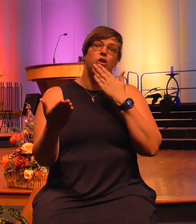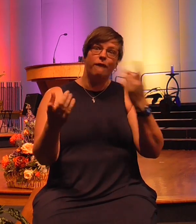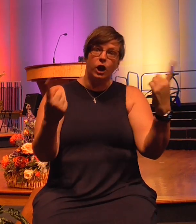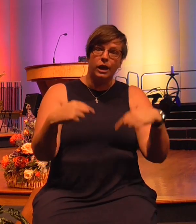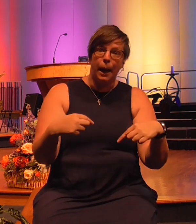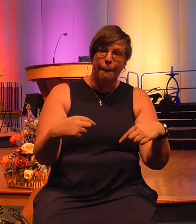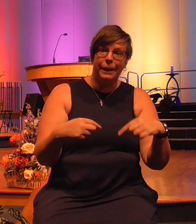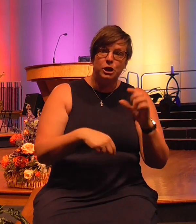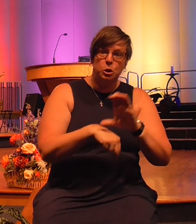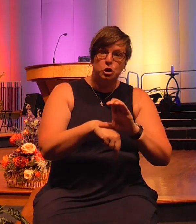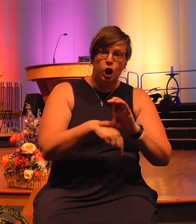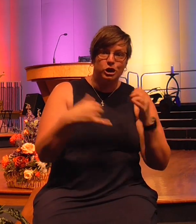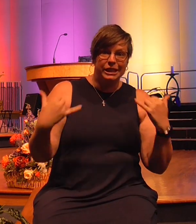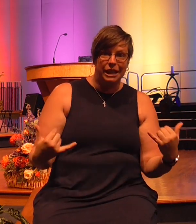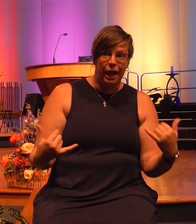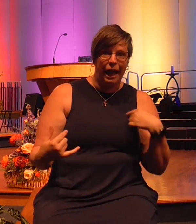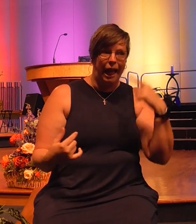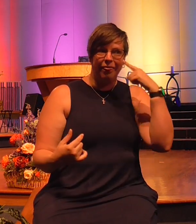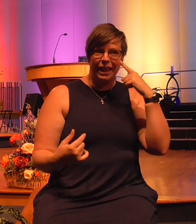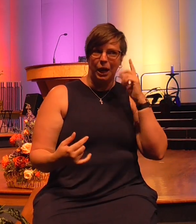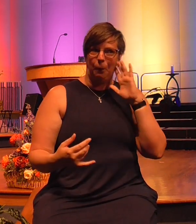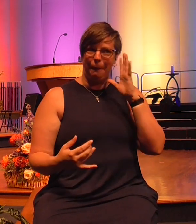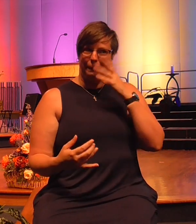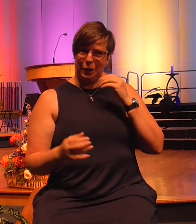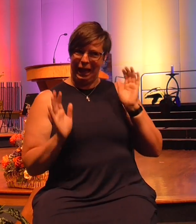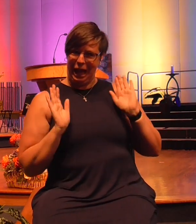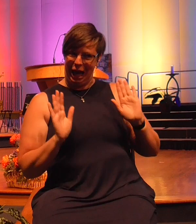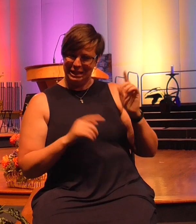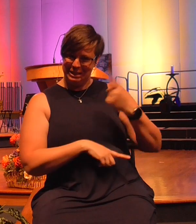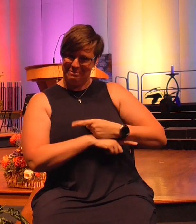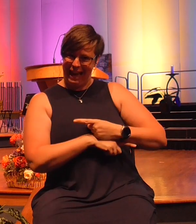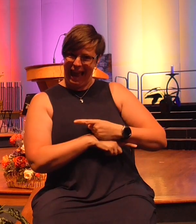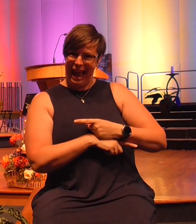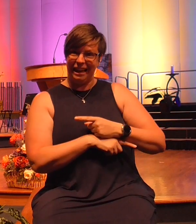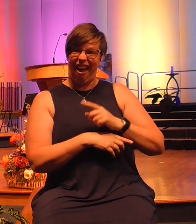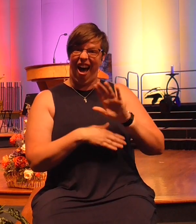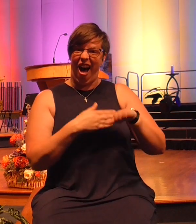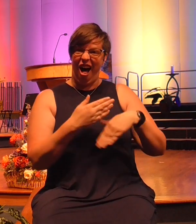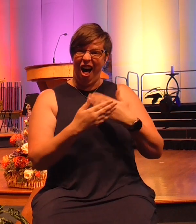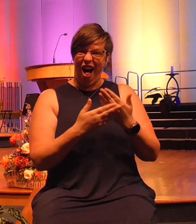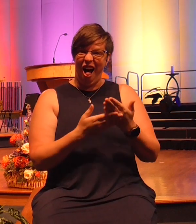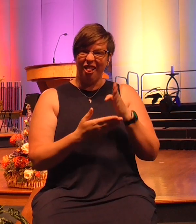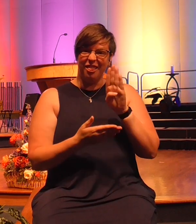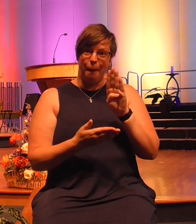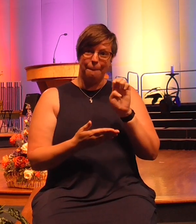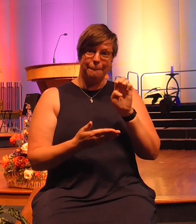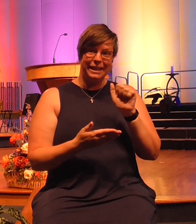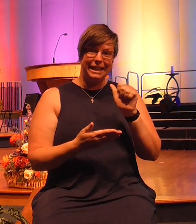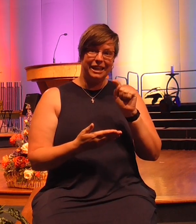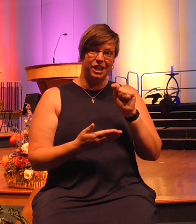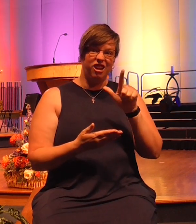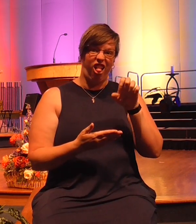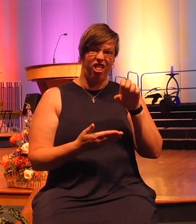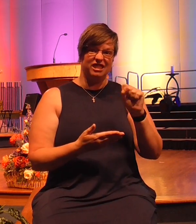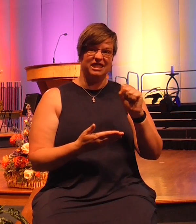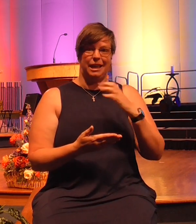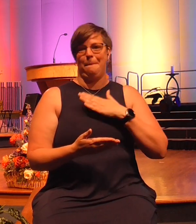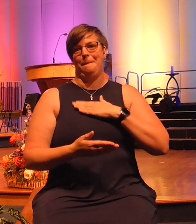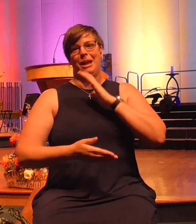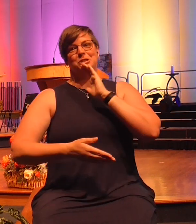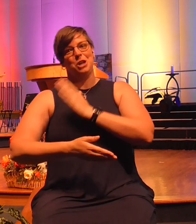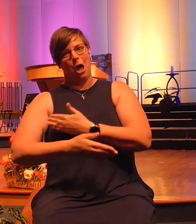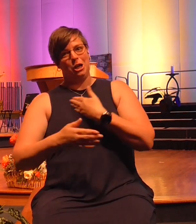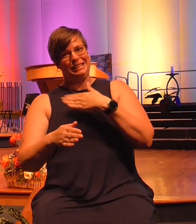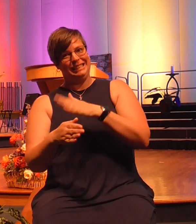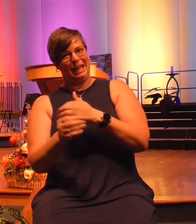Thank you for coming to church today. I think it's going to be a pretty awesome day. It's all about the Beatles, and I have my daughter Tori here with